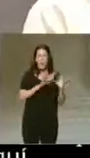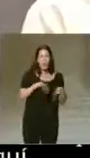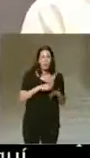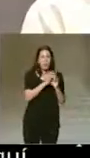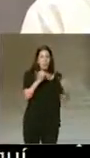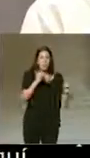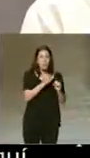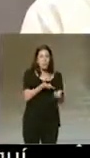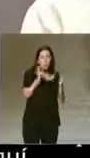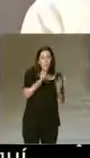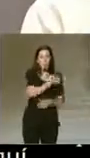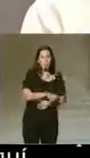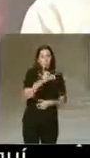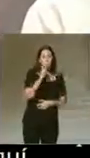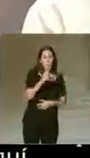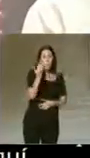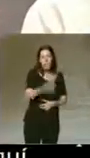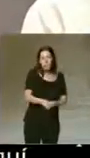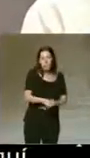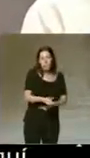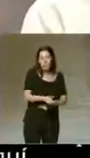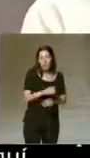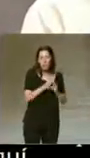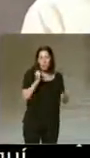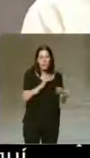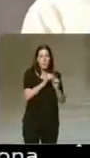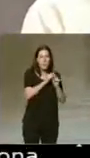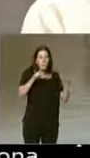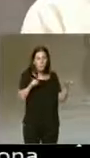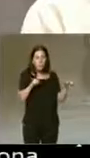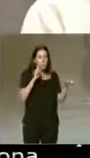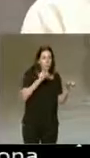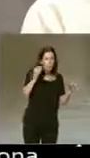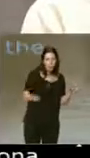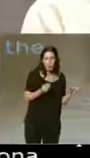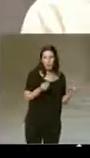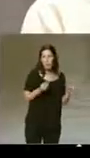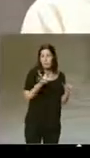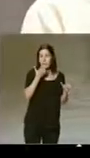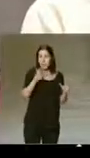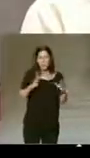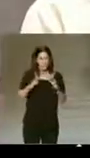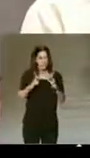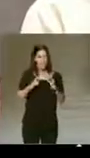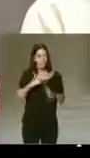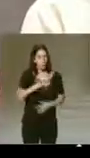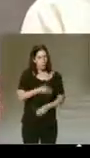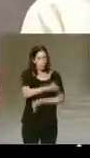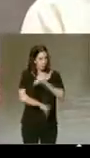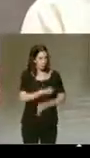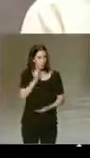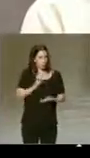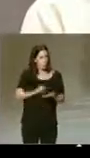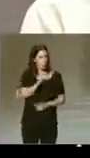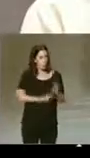this, the Zoom will enable a person with a sight impairment to see this. If you foresee that, that's